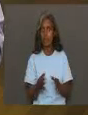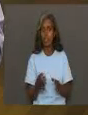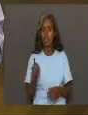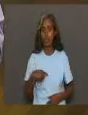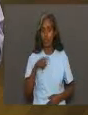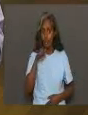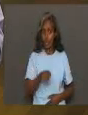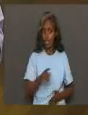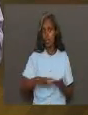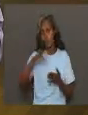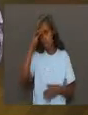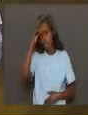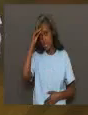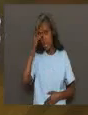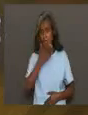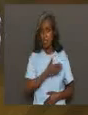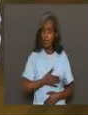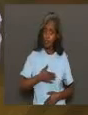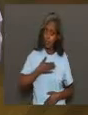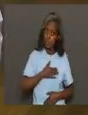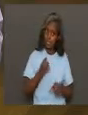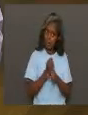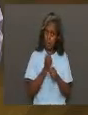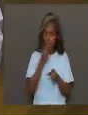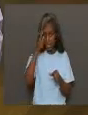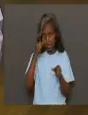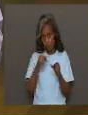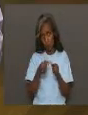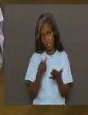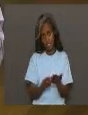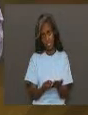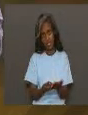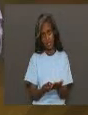need to learn. Please make a note of these.